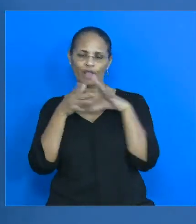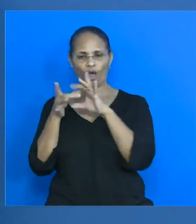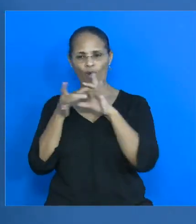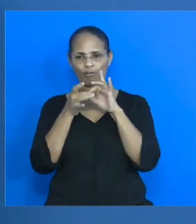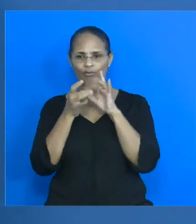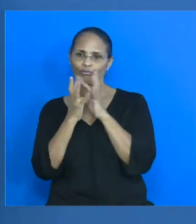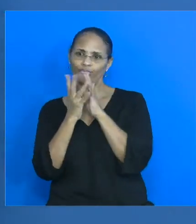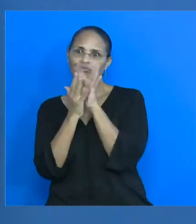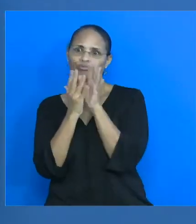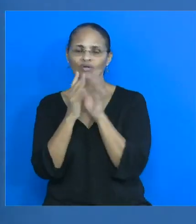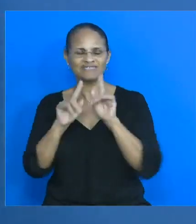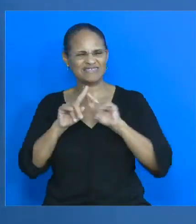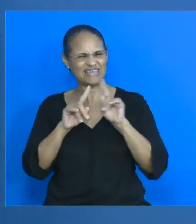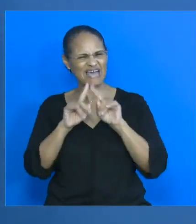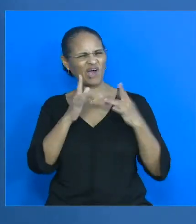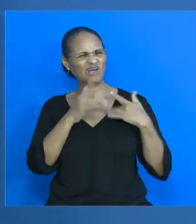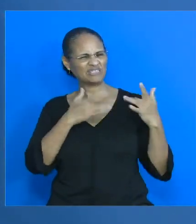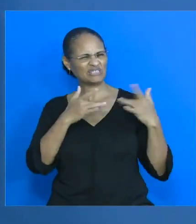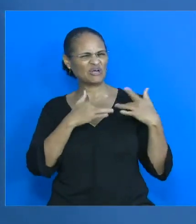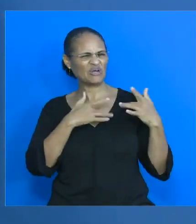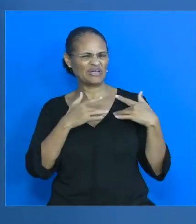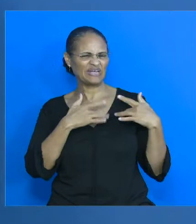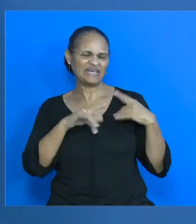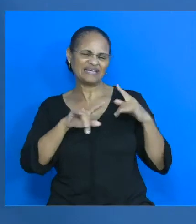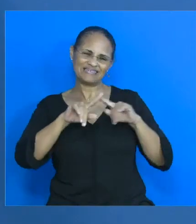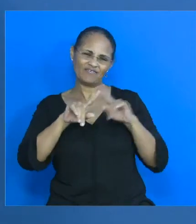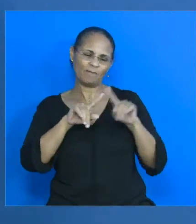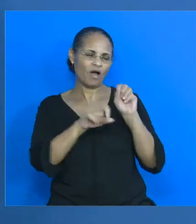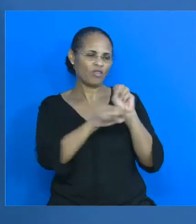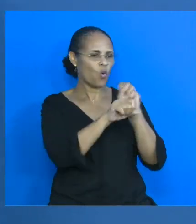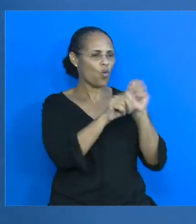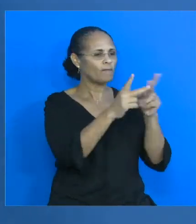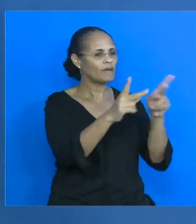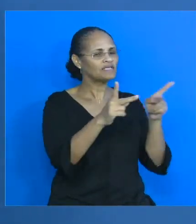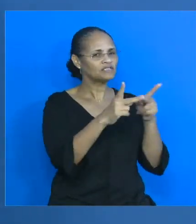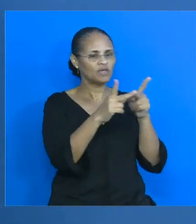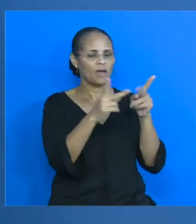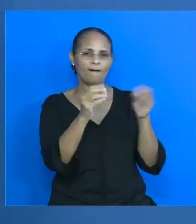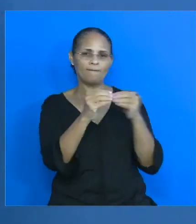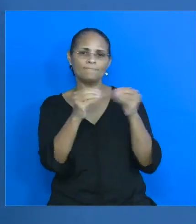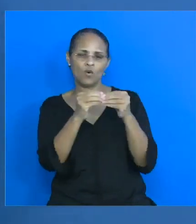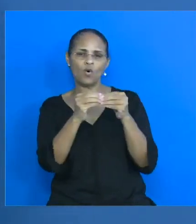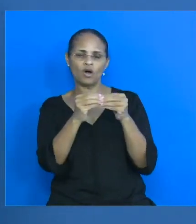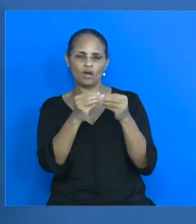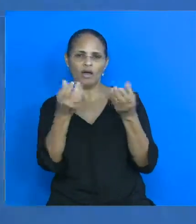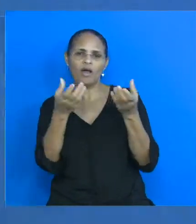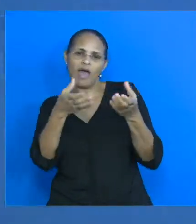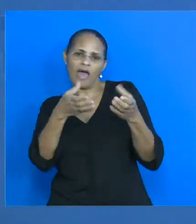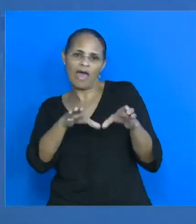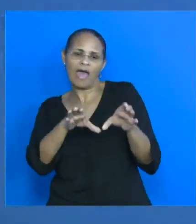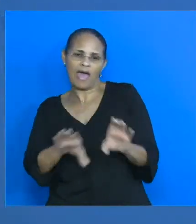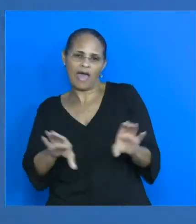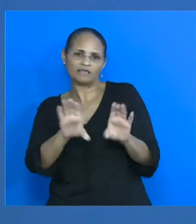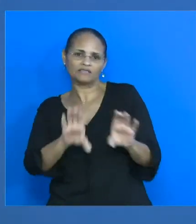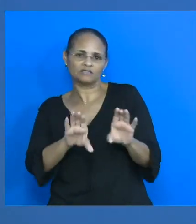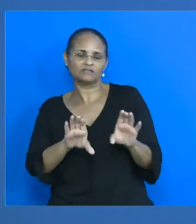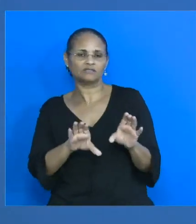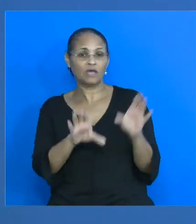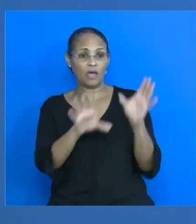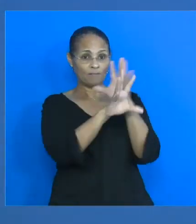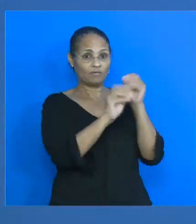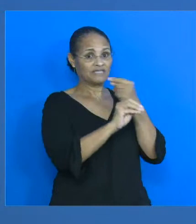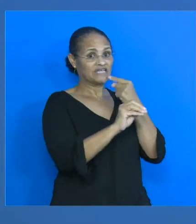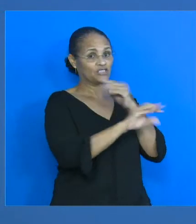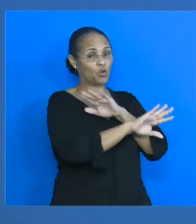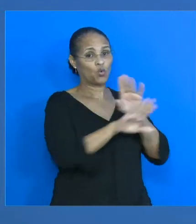the areas of more concern as opposed to the workplace, and we would like more enforcement action surrounding those. I don't want to give